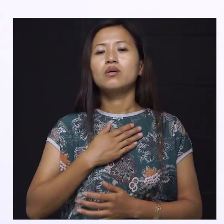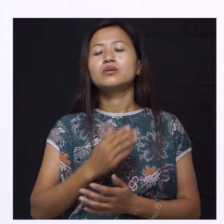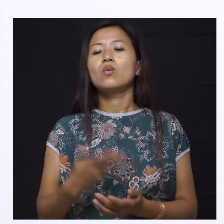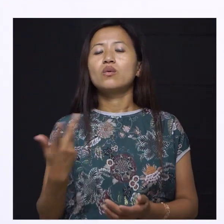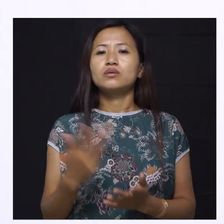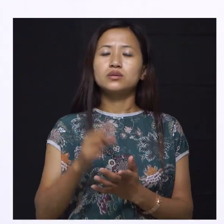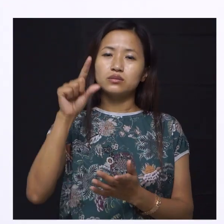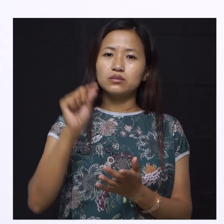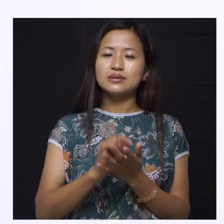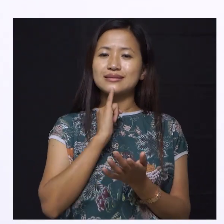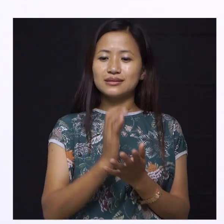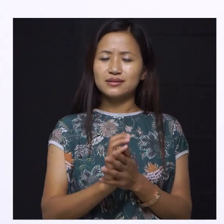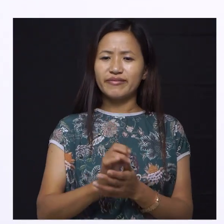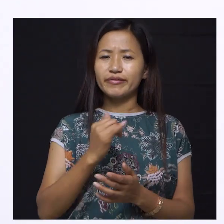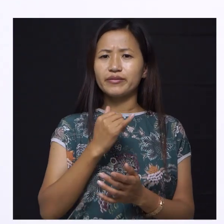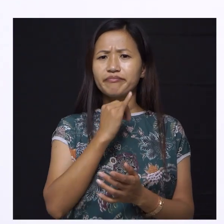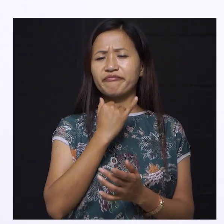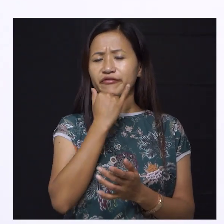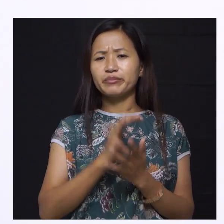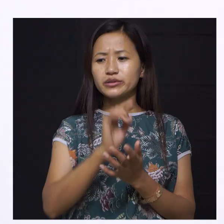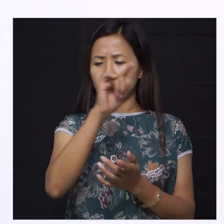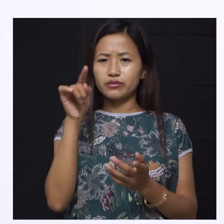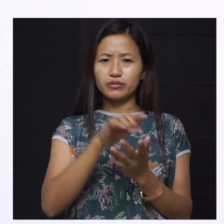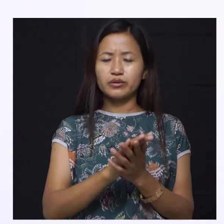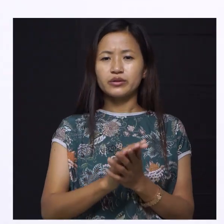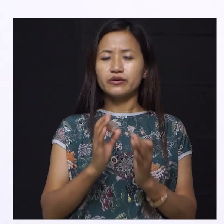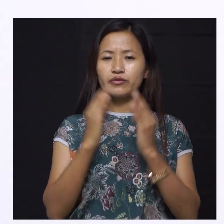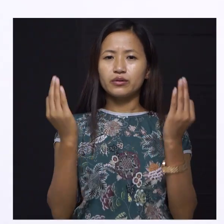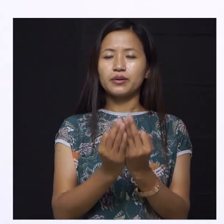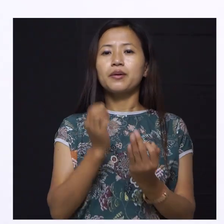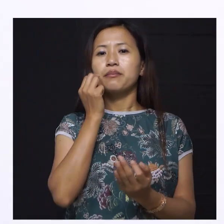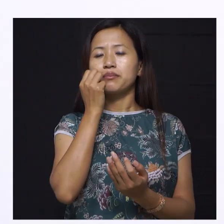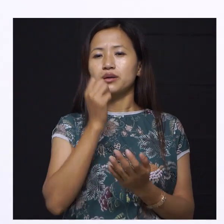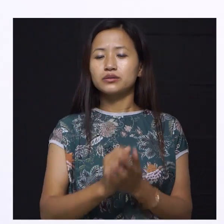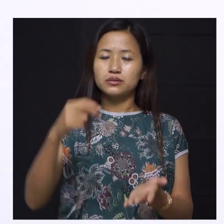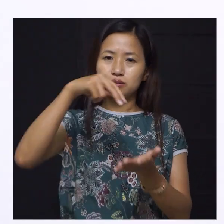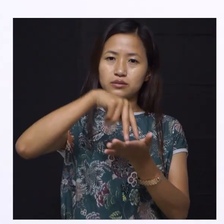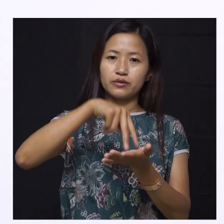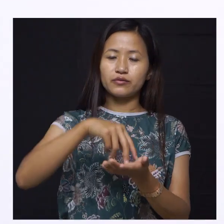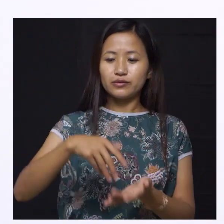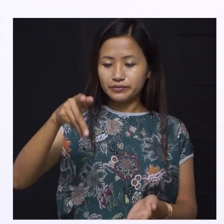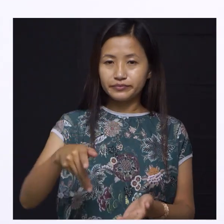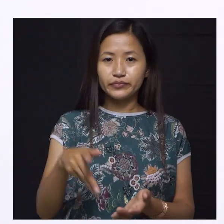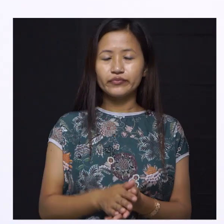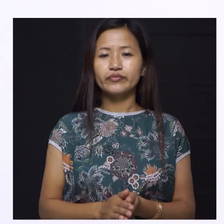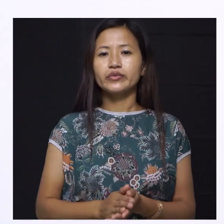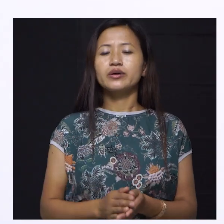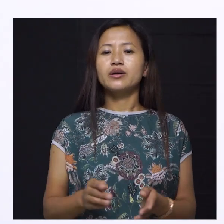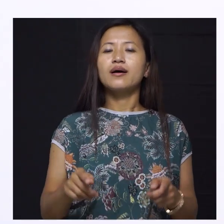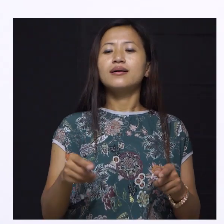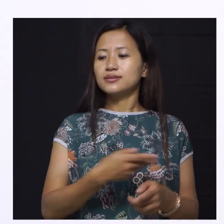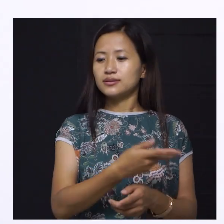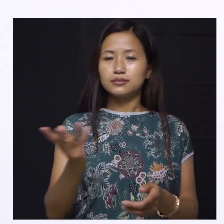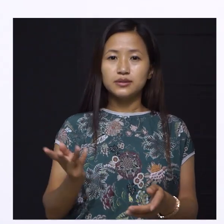is, even if anything wrong happens in the family, the male should be the one to stand for it, right? That means as they get